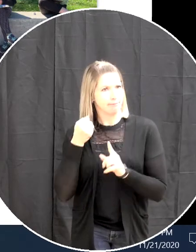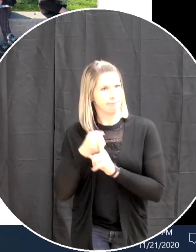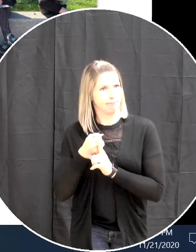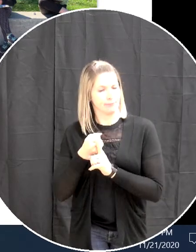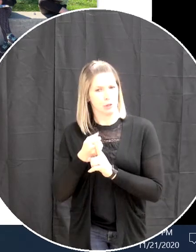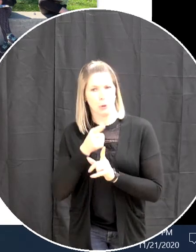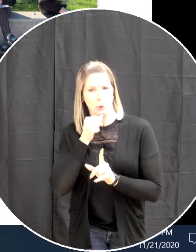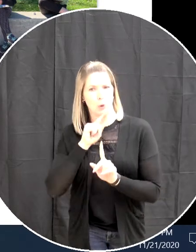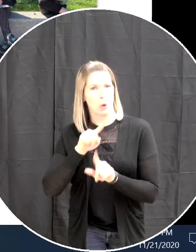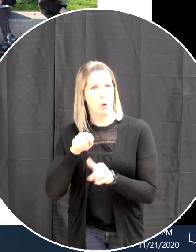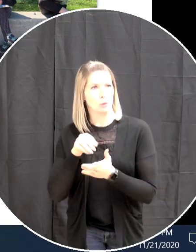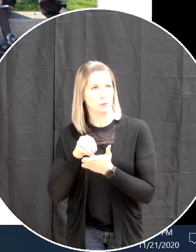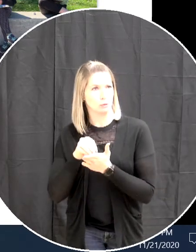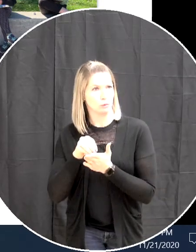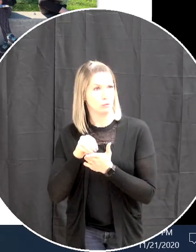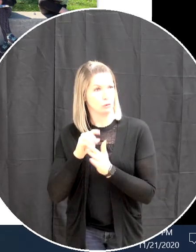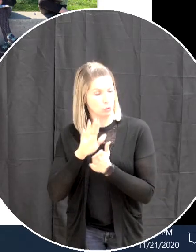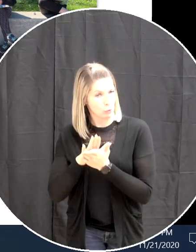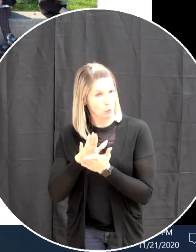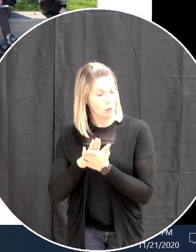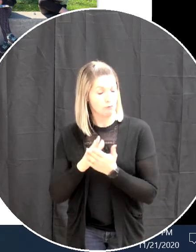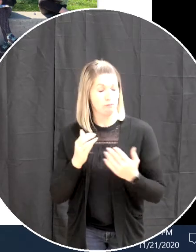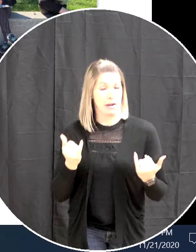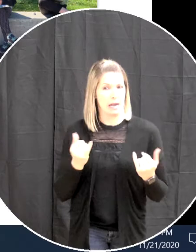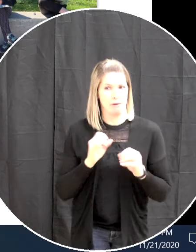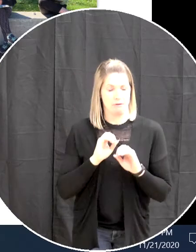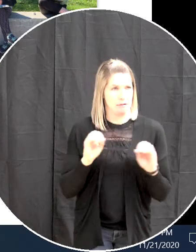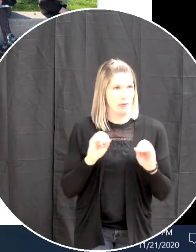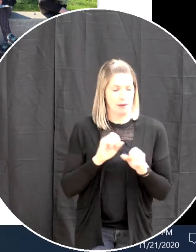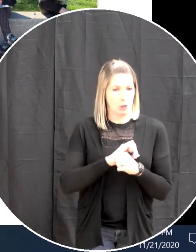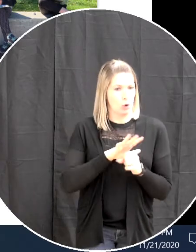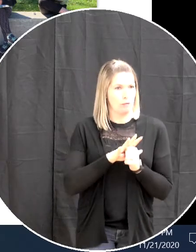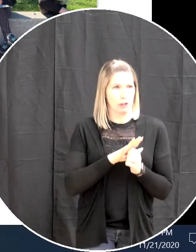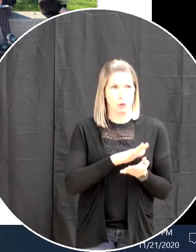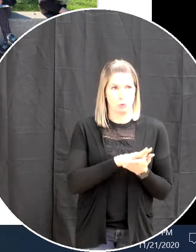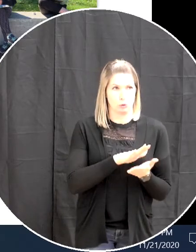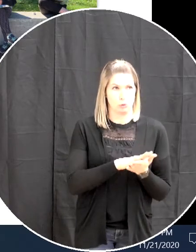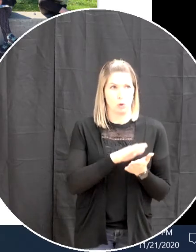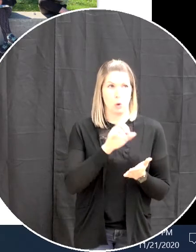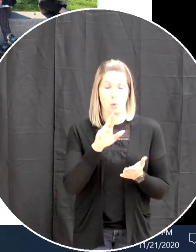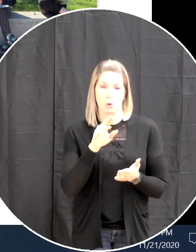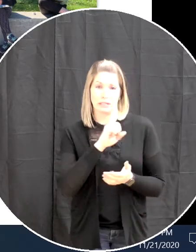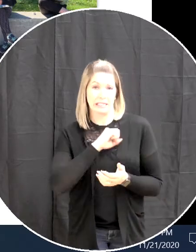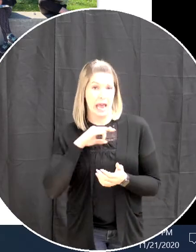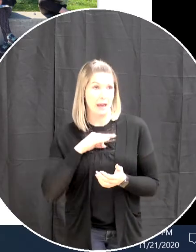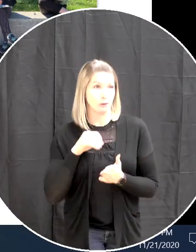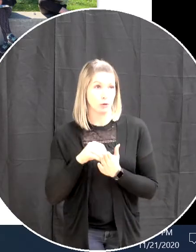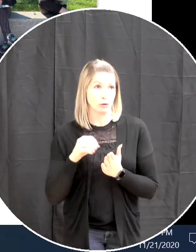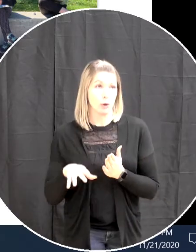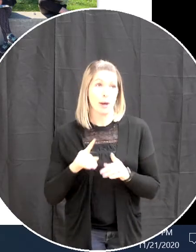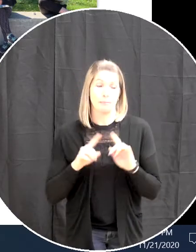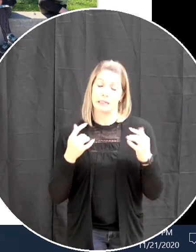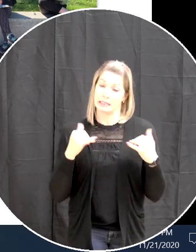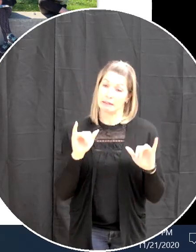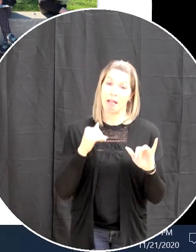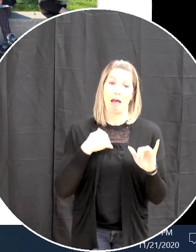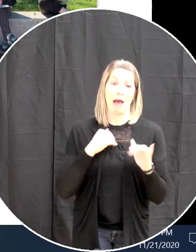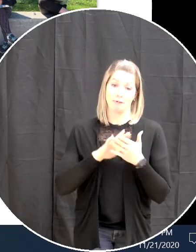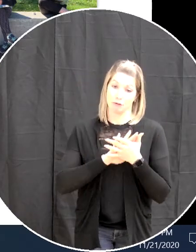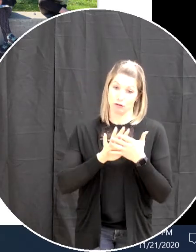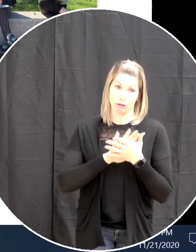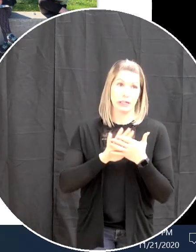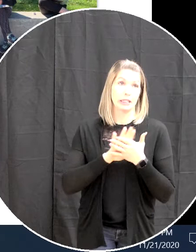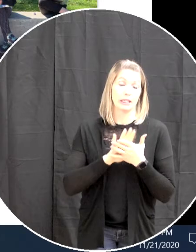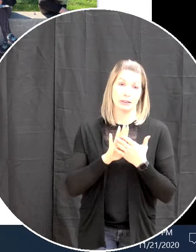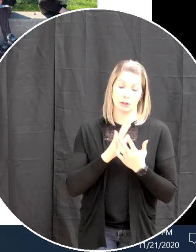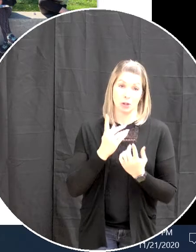our children and our staff at this point. However, there is a screening protocol, and people are adhering to the